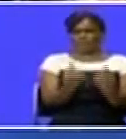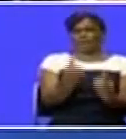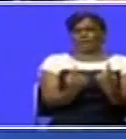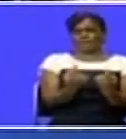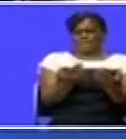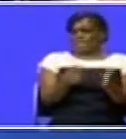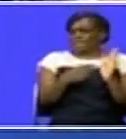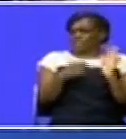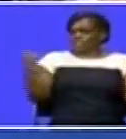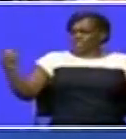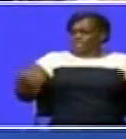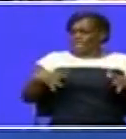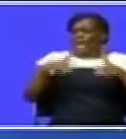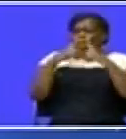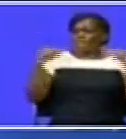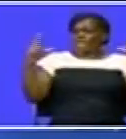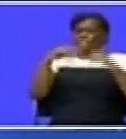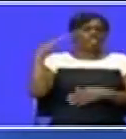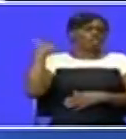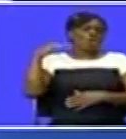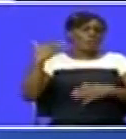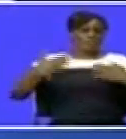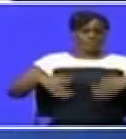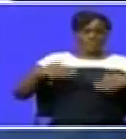send a clear message to poachers. From